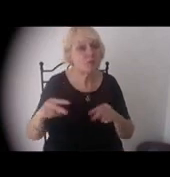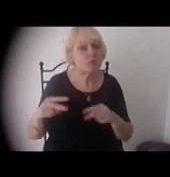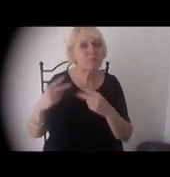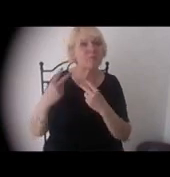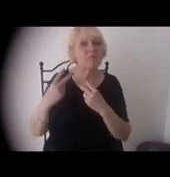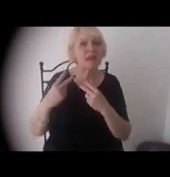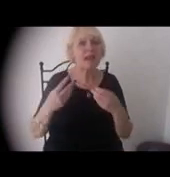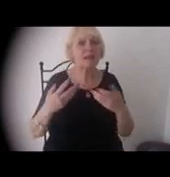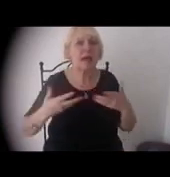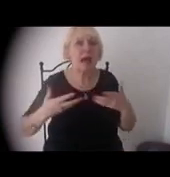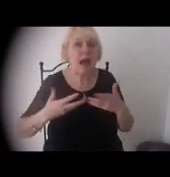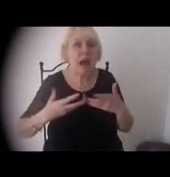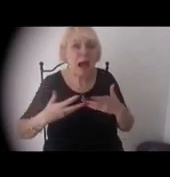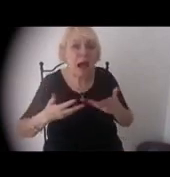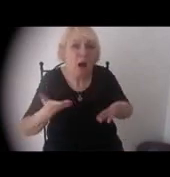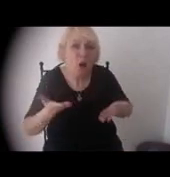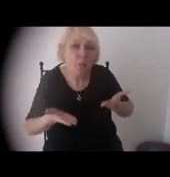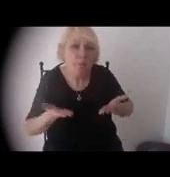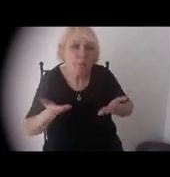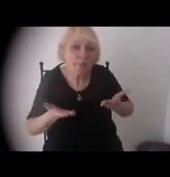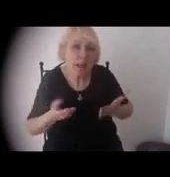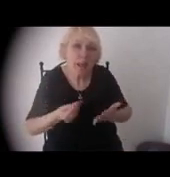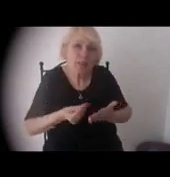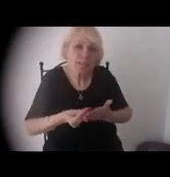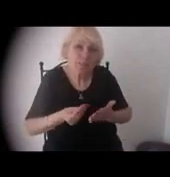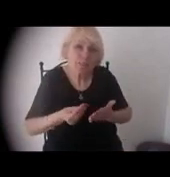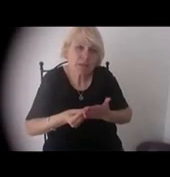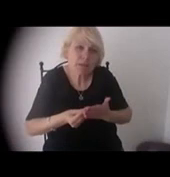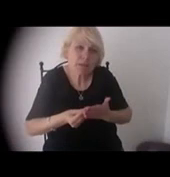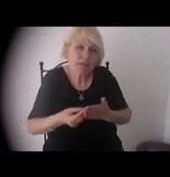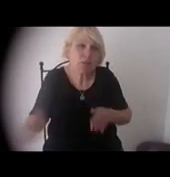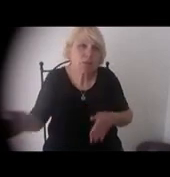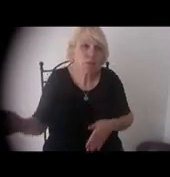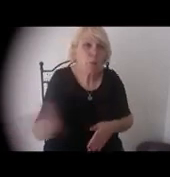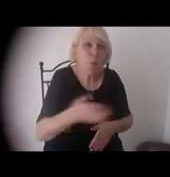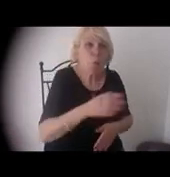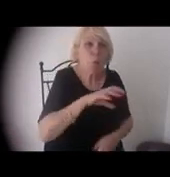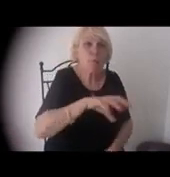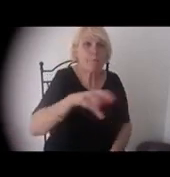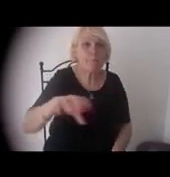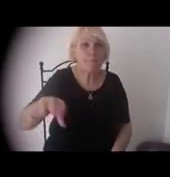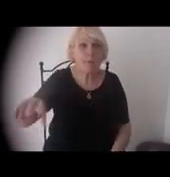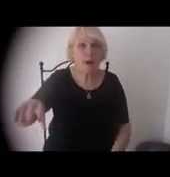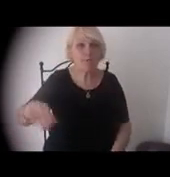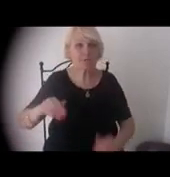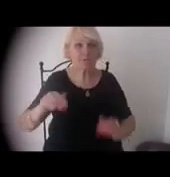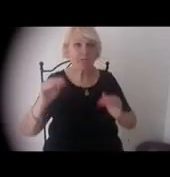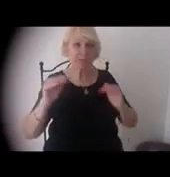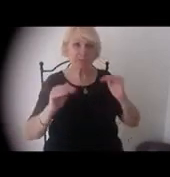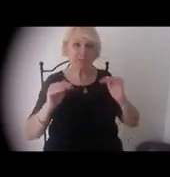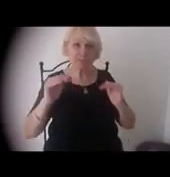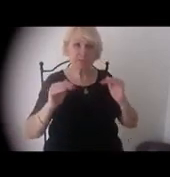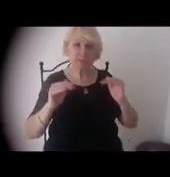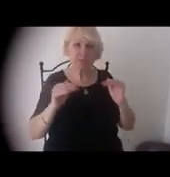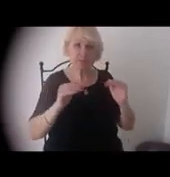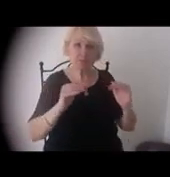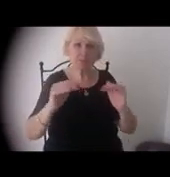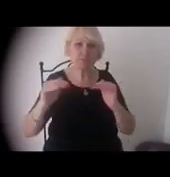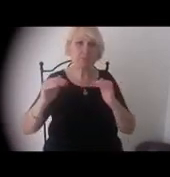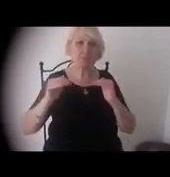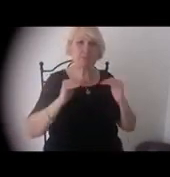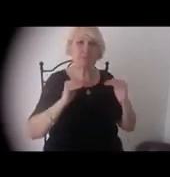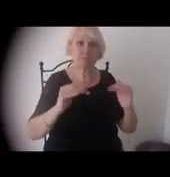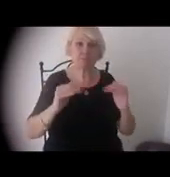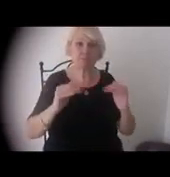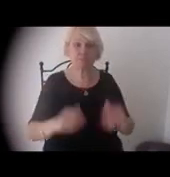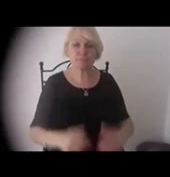balance that inequity that exists across the patch. So we've been involved in quite a bit, a piece of work that's ongoing